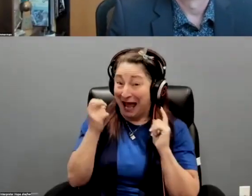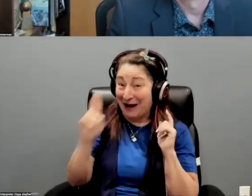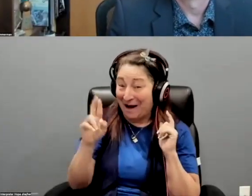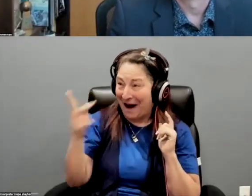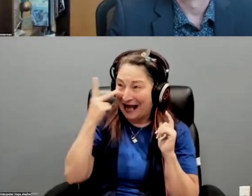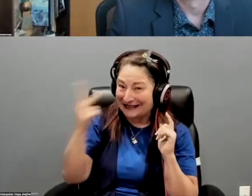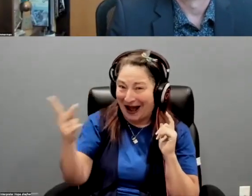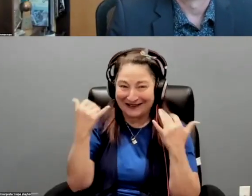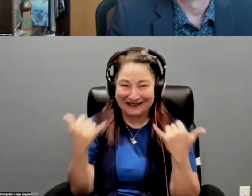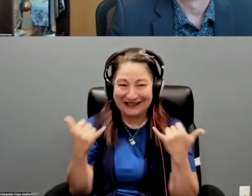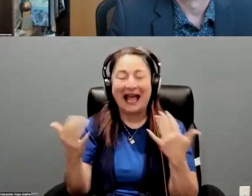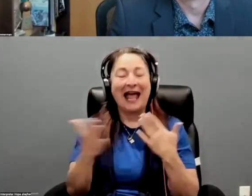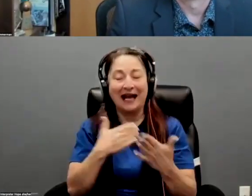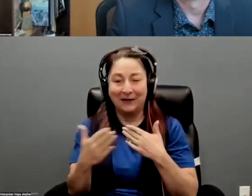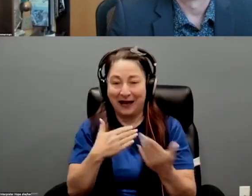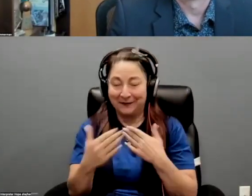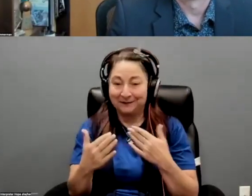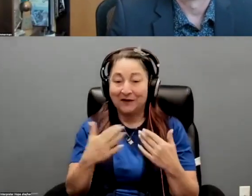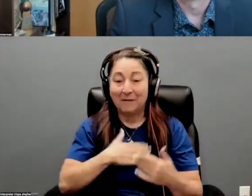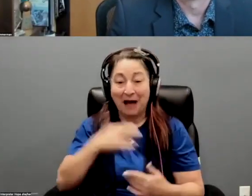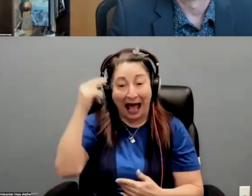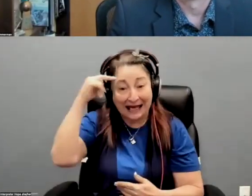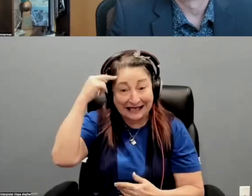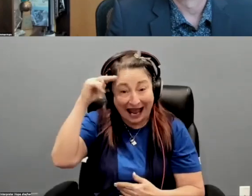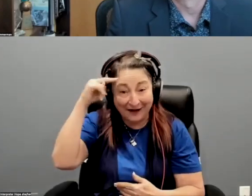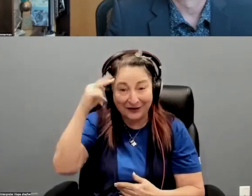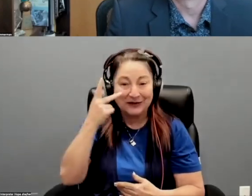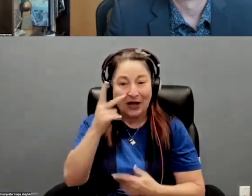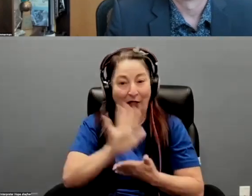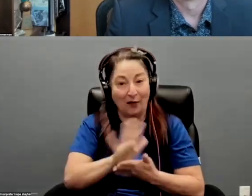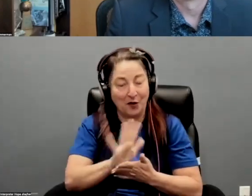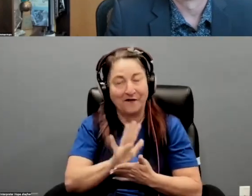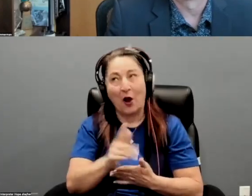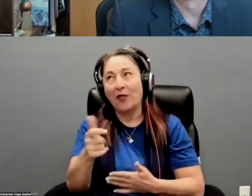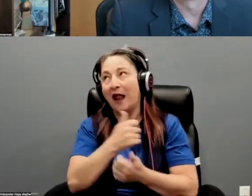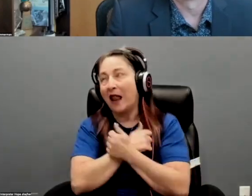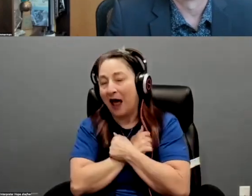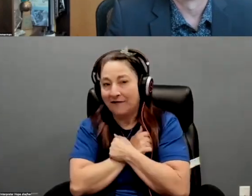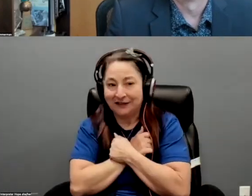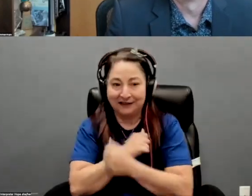her today, but my nephews already saw the movie and they loved it. So